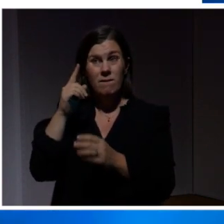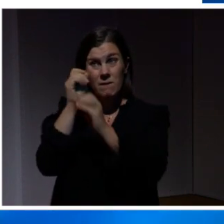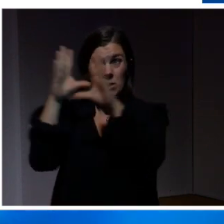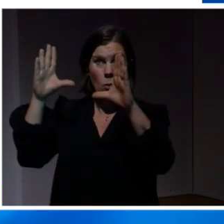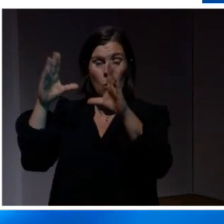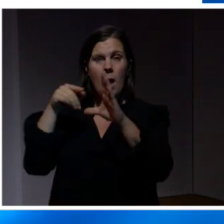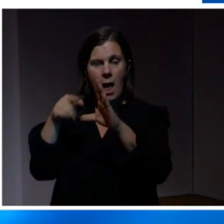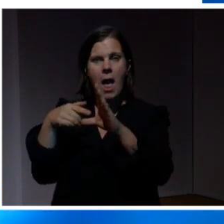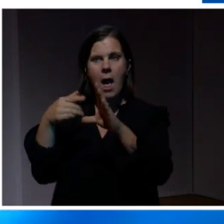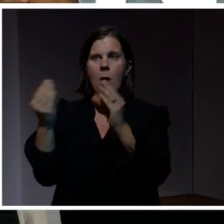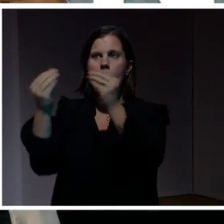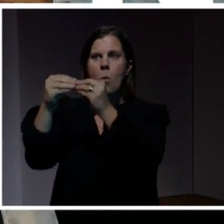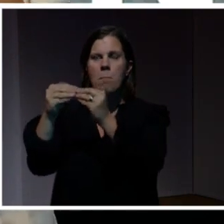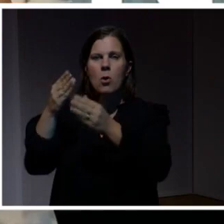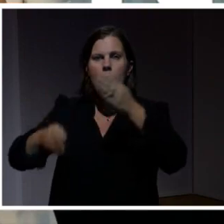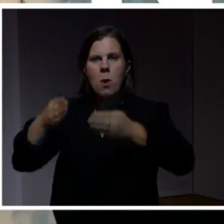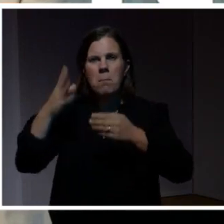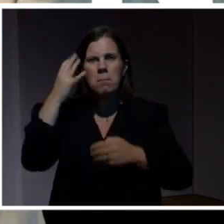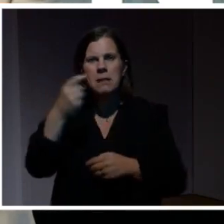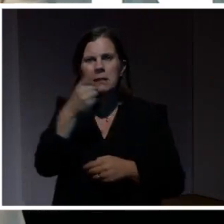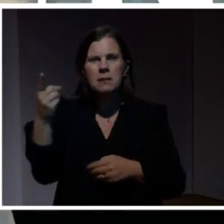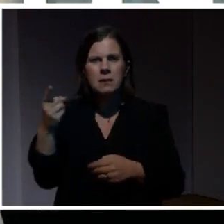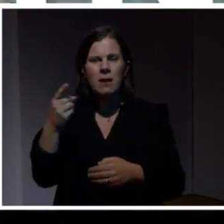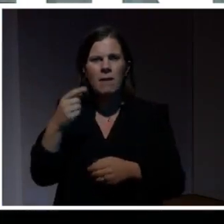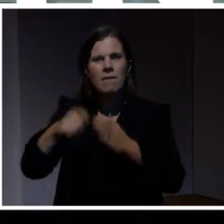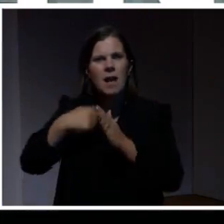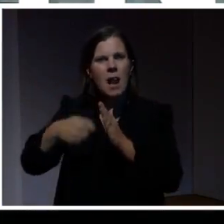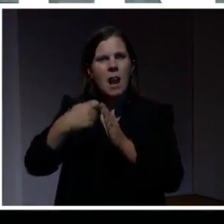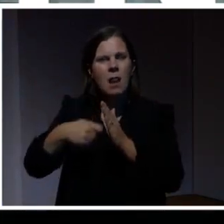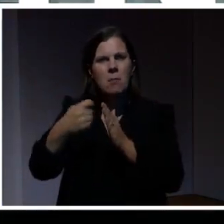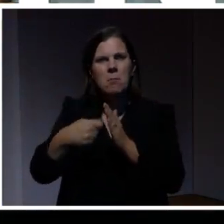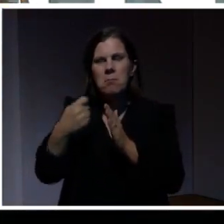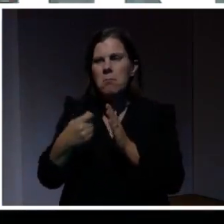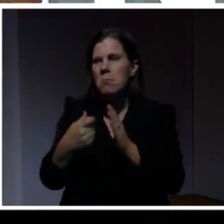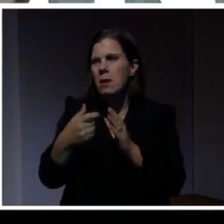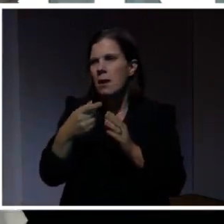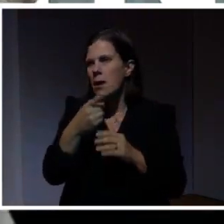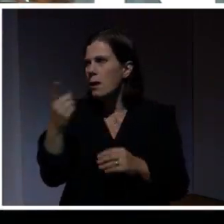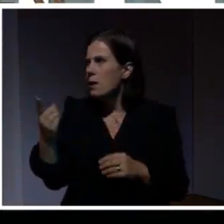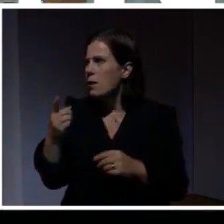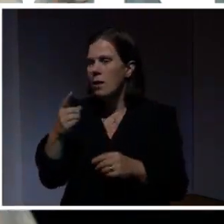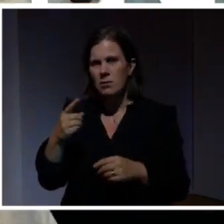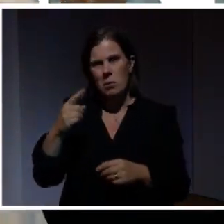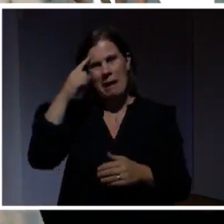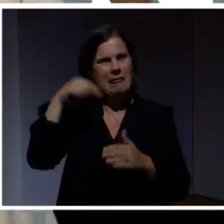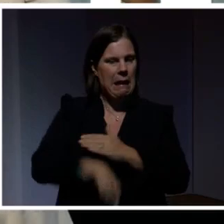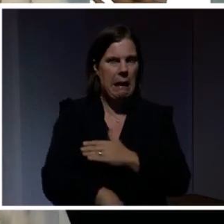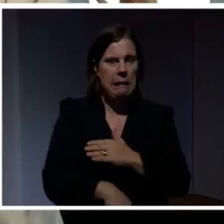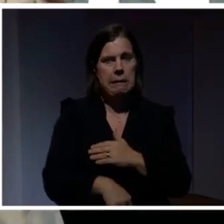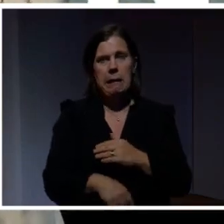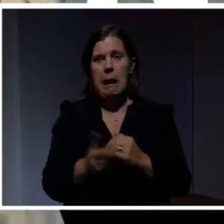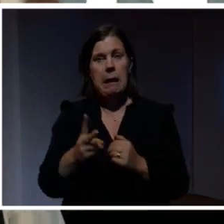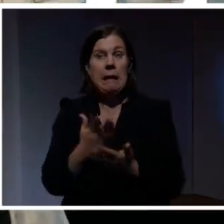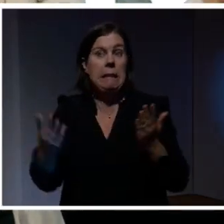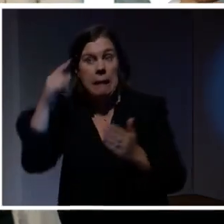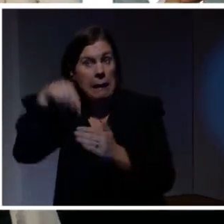integrated with robotics. If you remember those movies that came from that period, you always saw this very intelligent, or maybe not so intelligent,